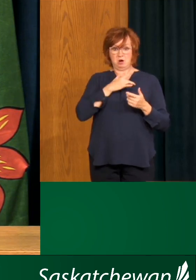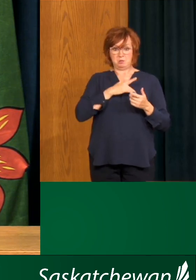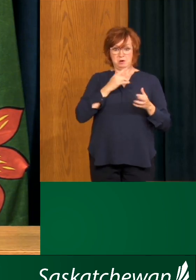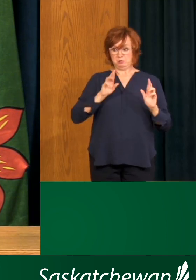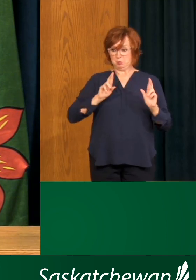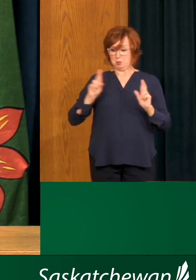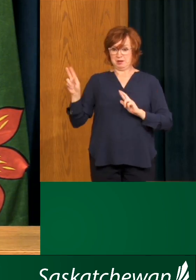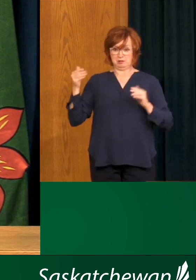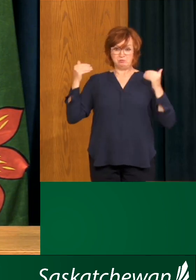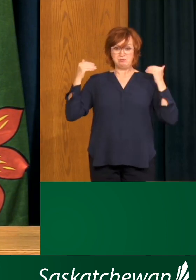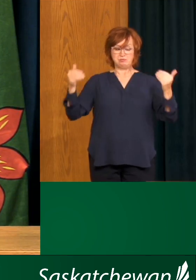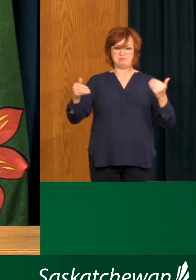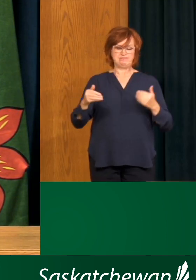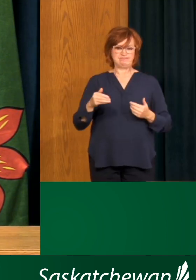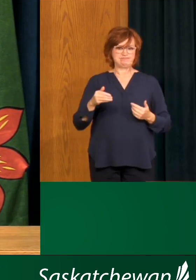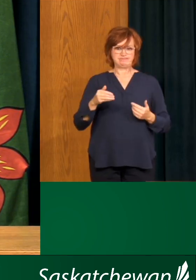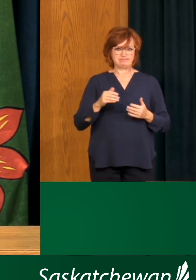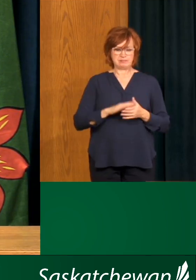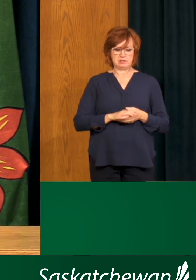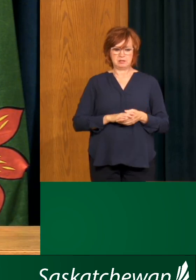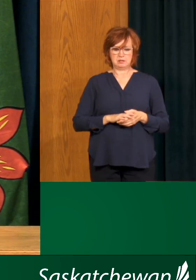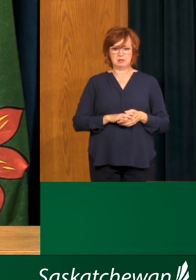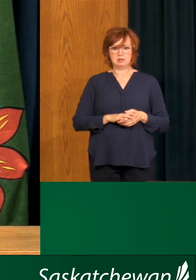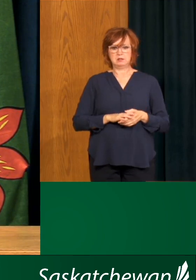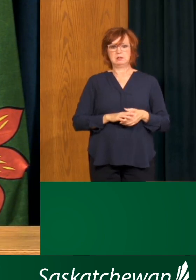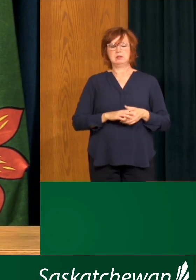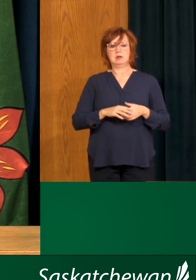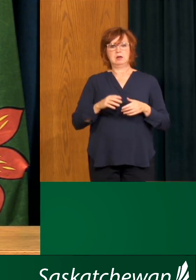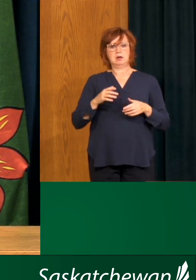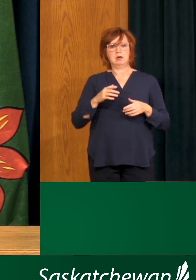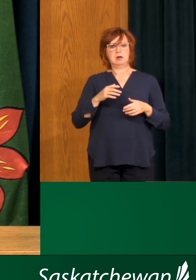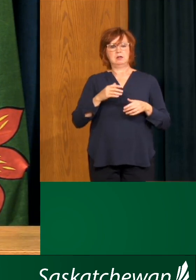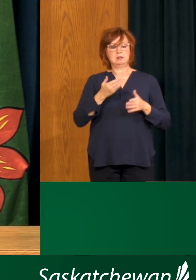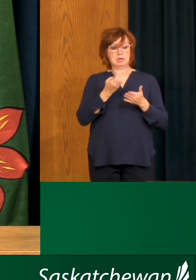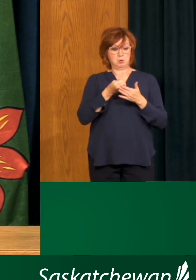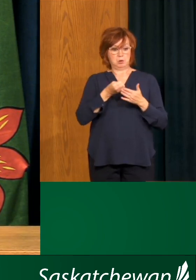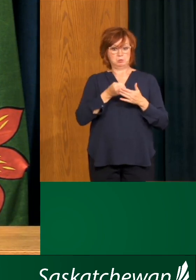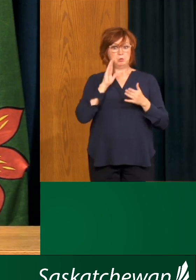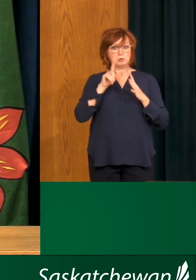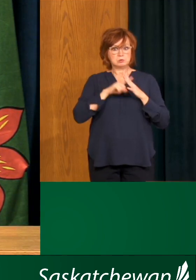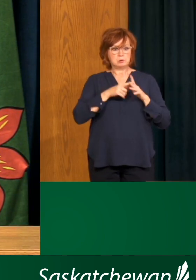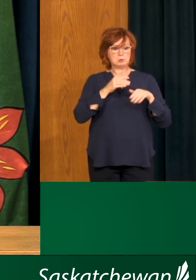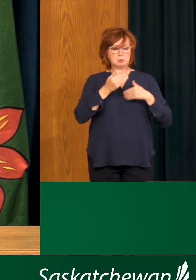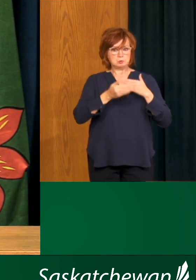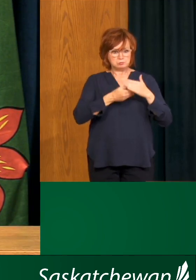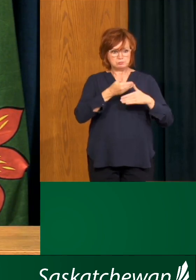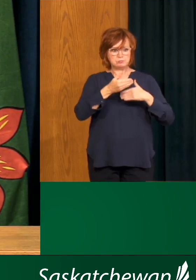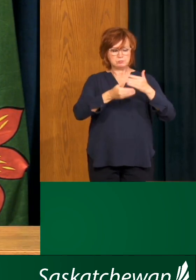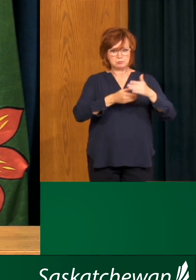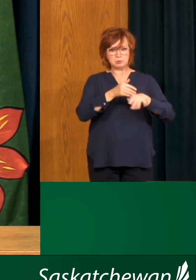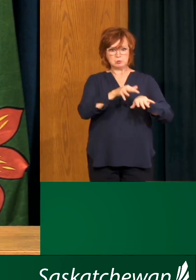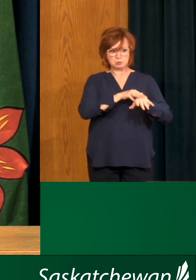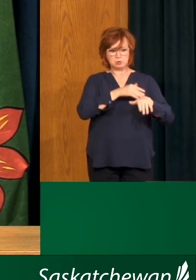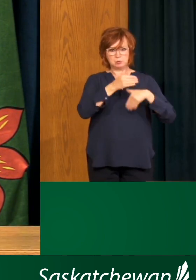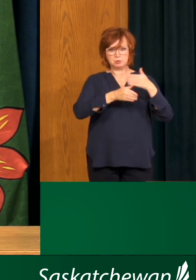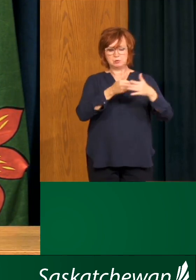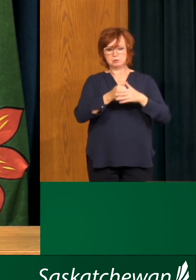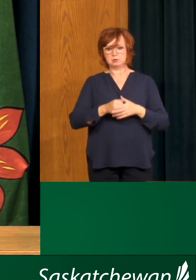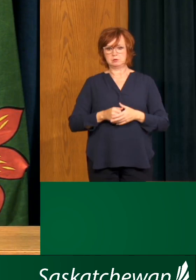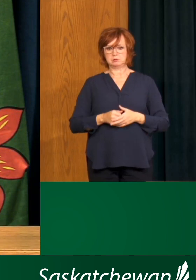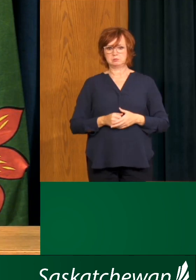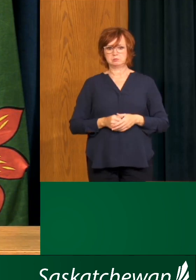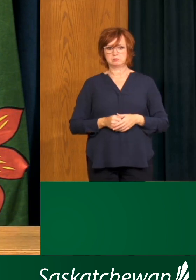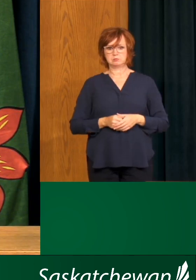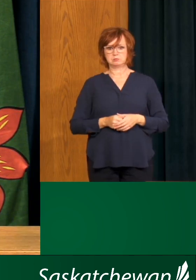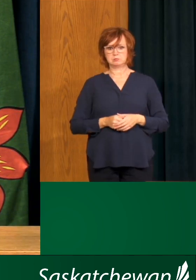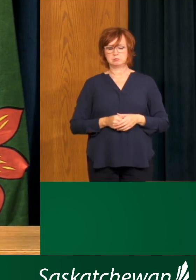economies start to open up more broadly and start to be, quite frankly, requesting additional international travel in order for